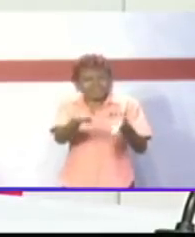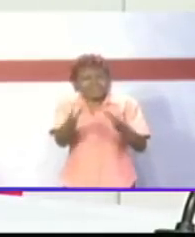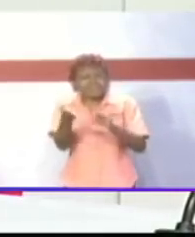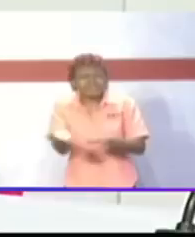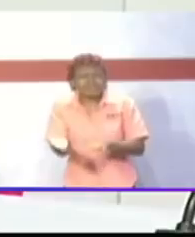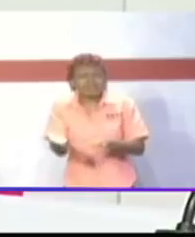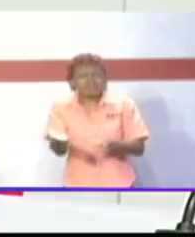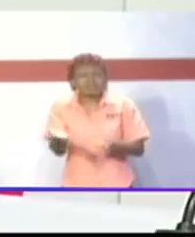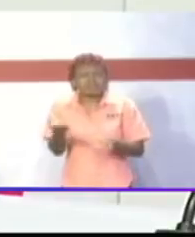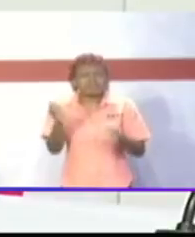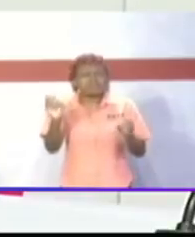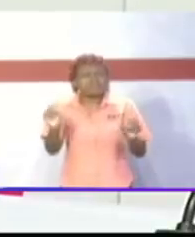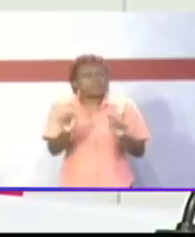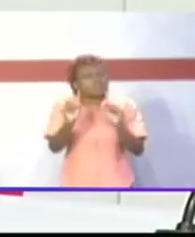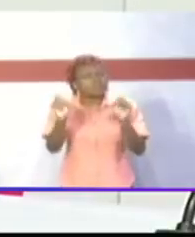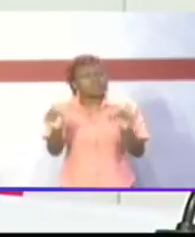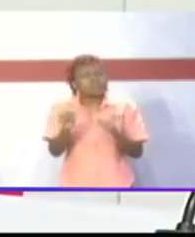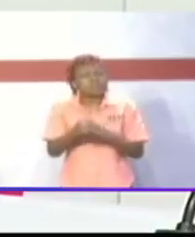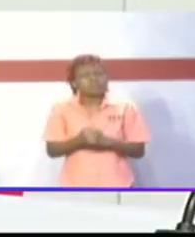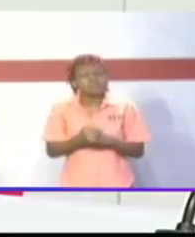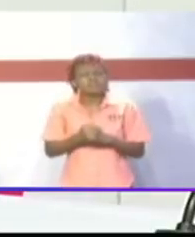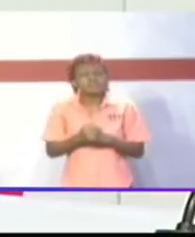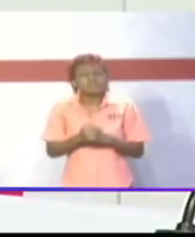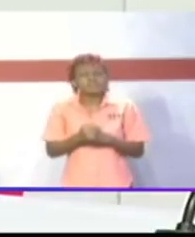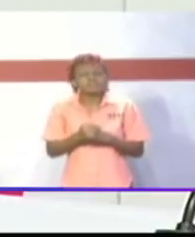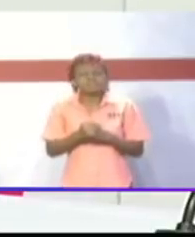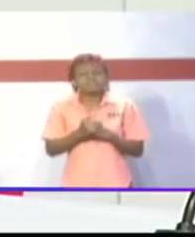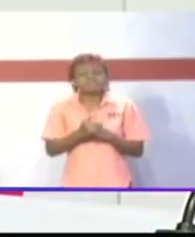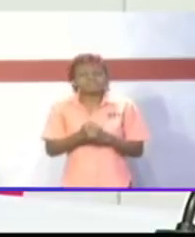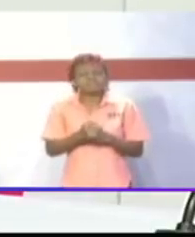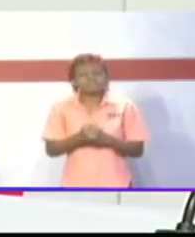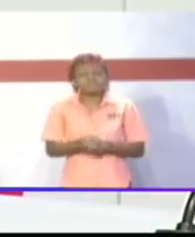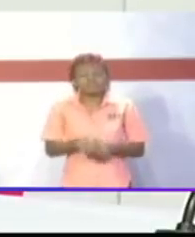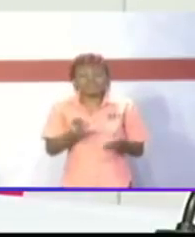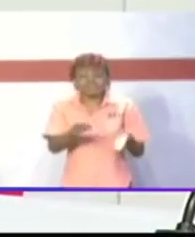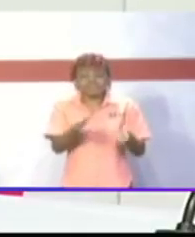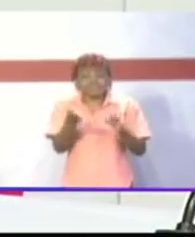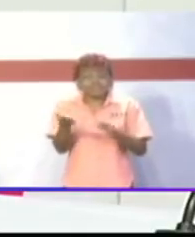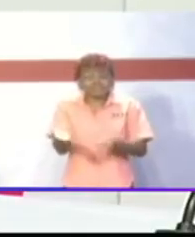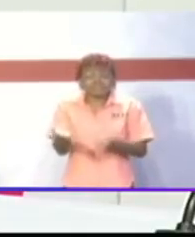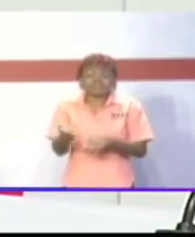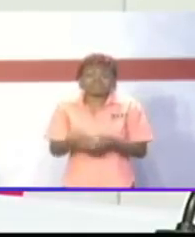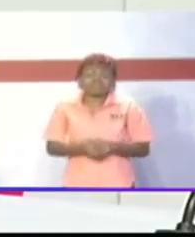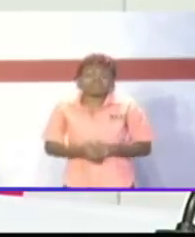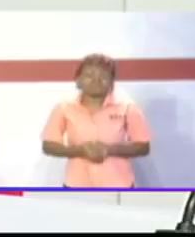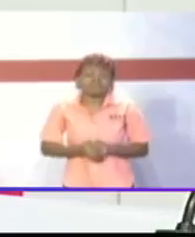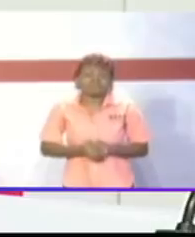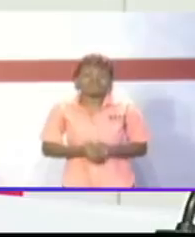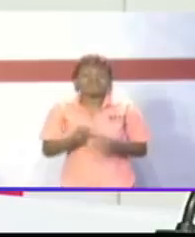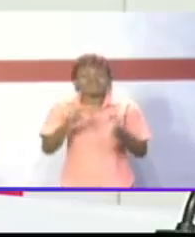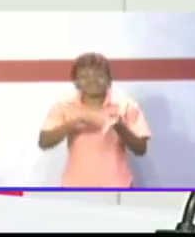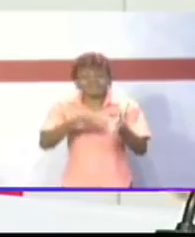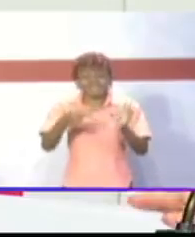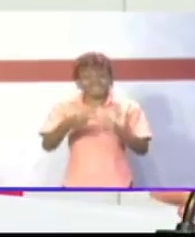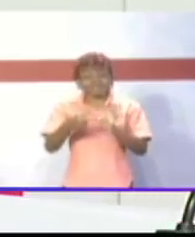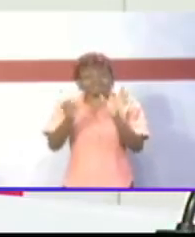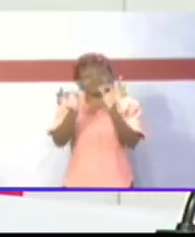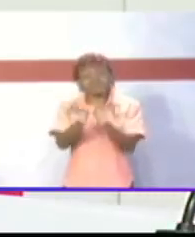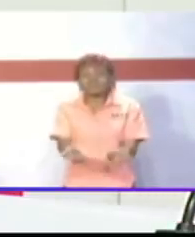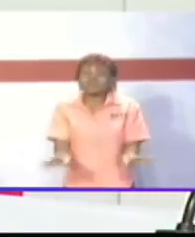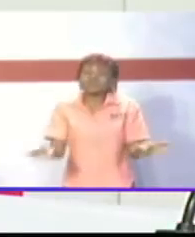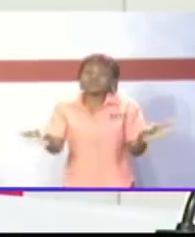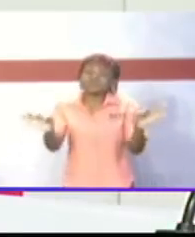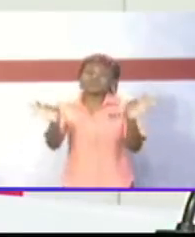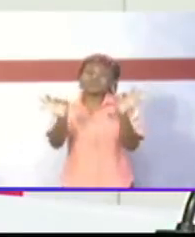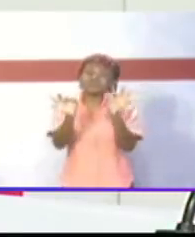Saturday, this reiterates the need for those of us who are in contact